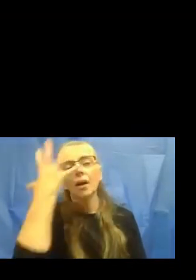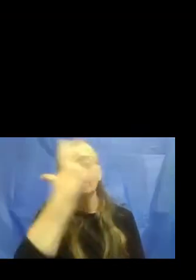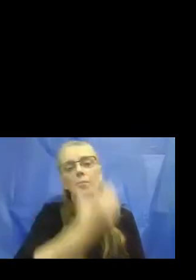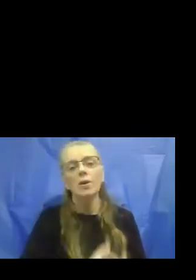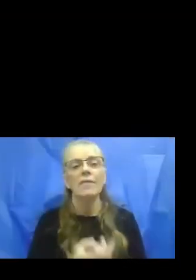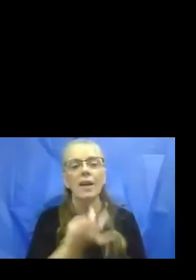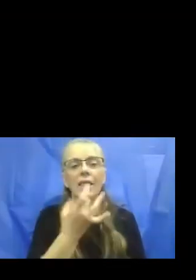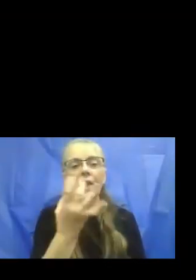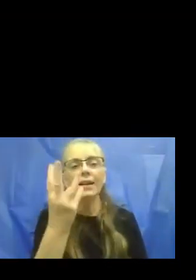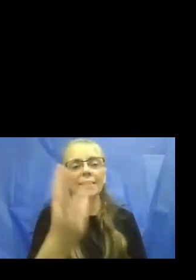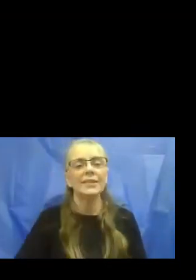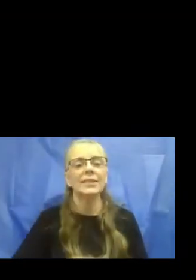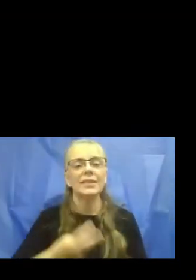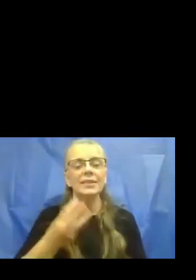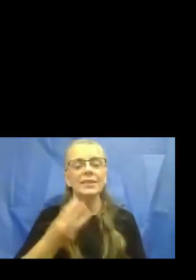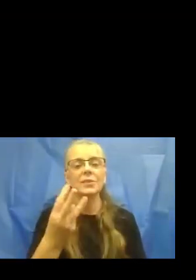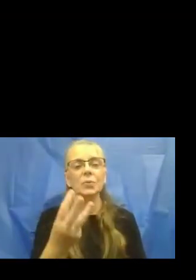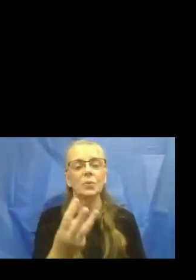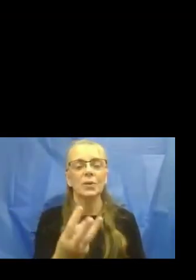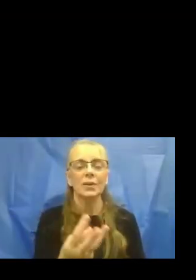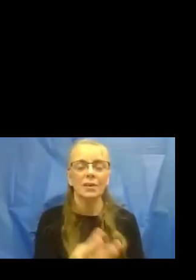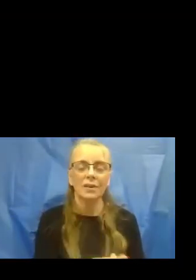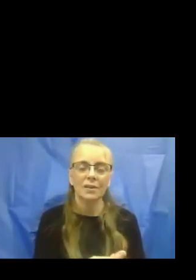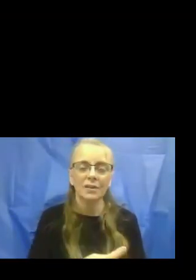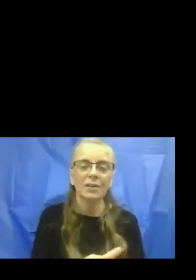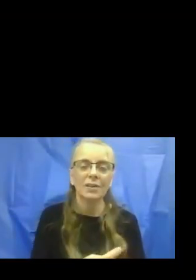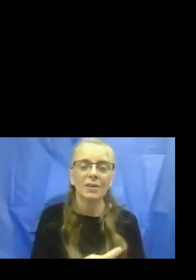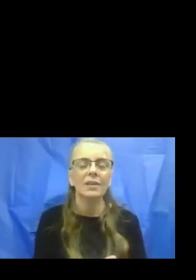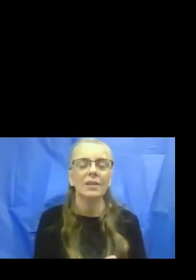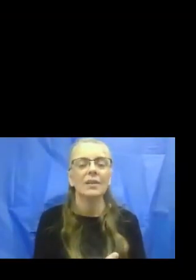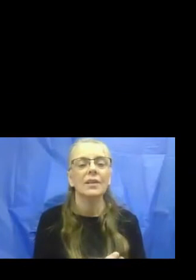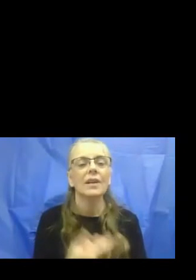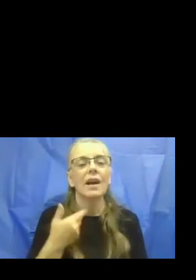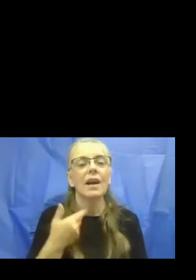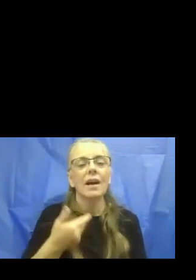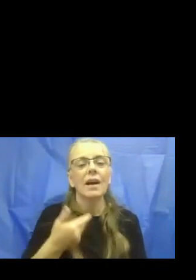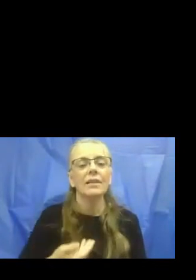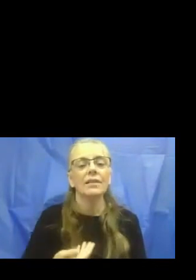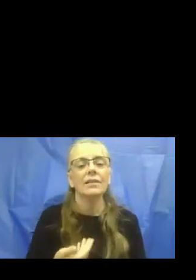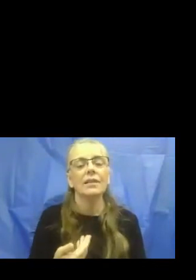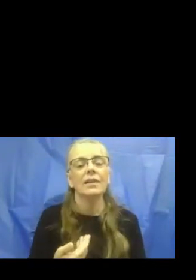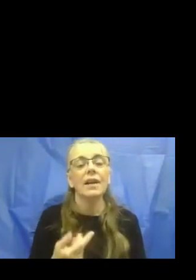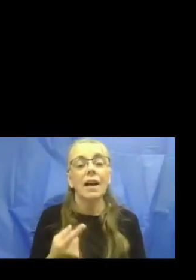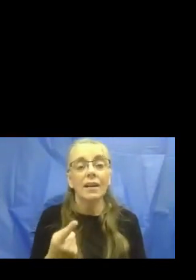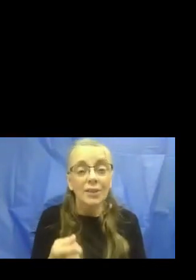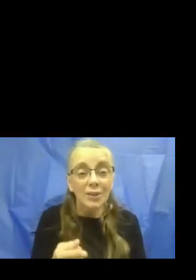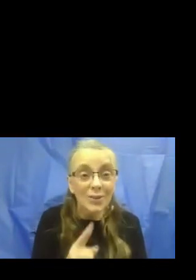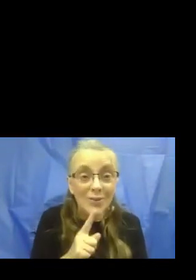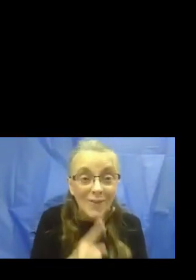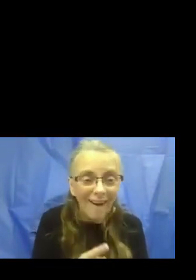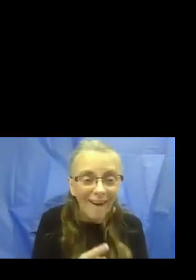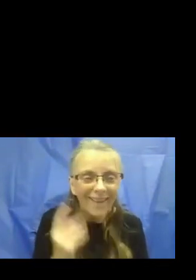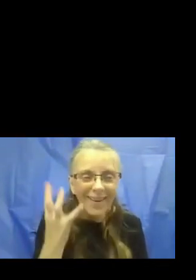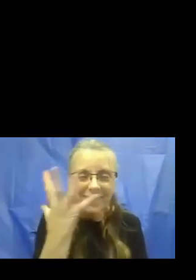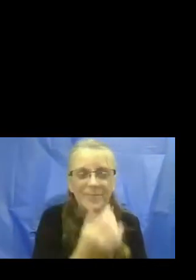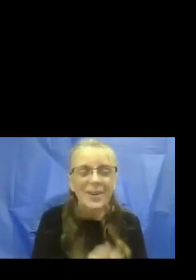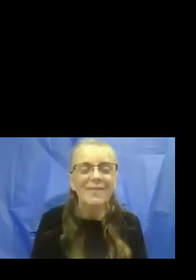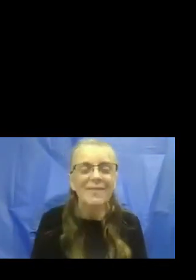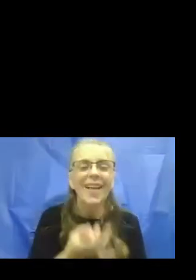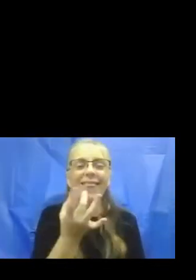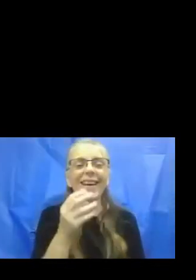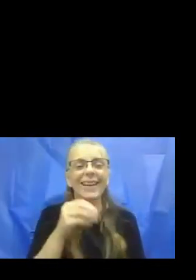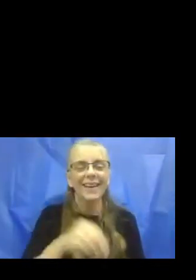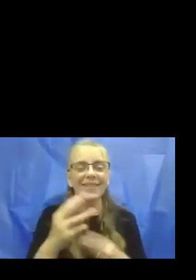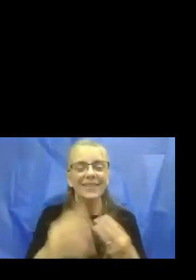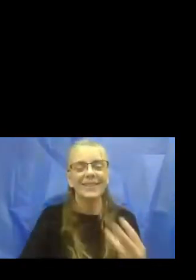world, and you are a beautiful light in this world. You are